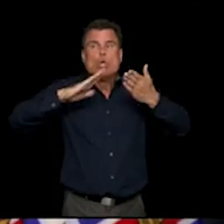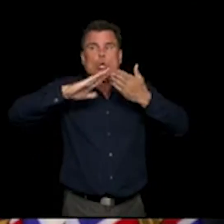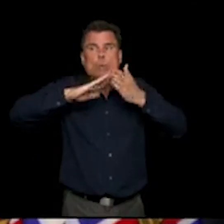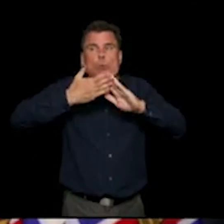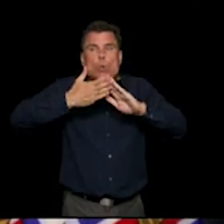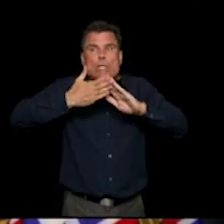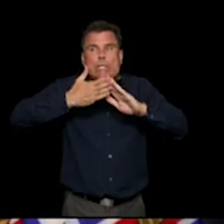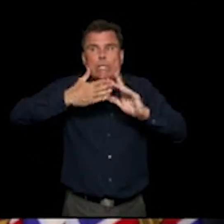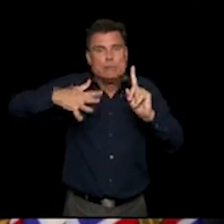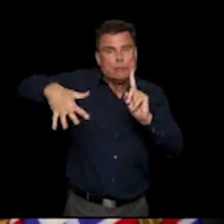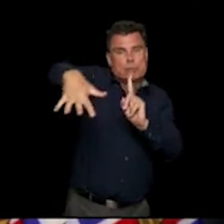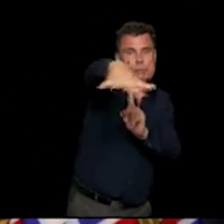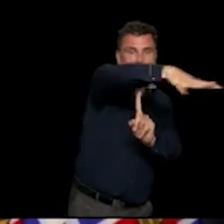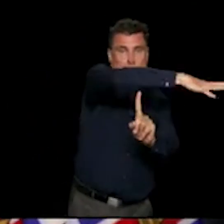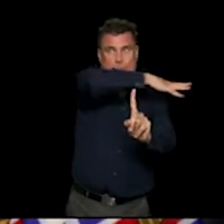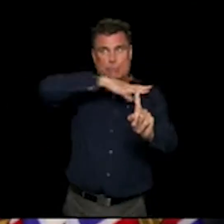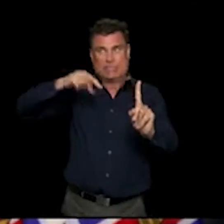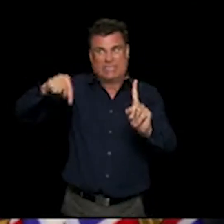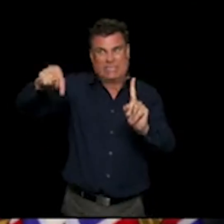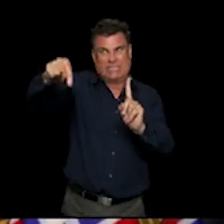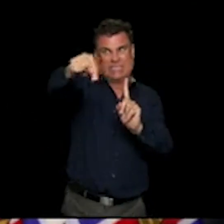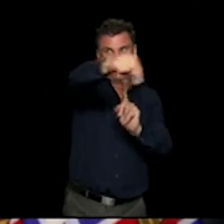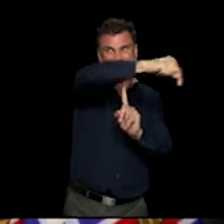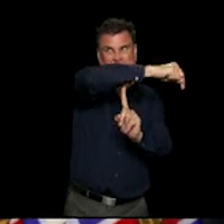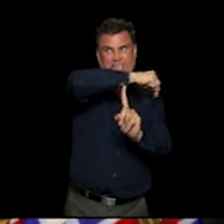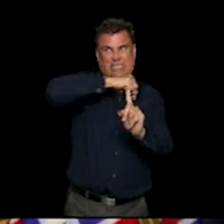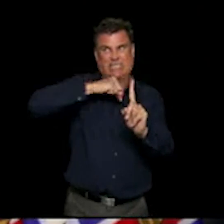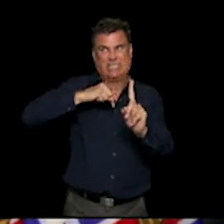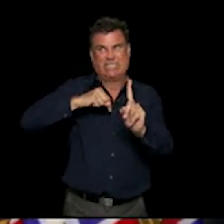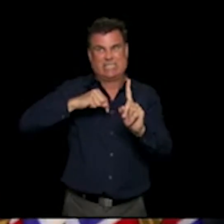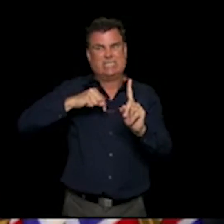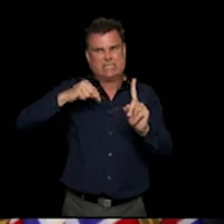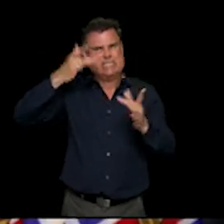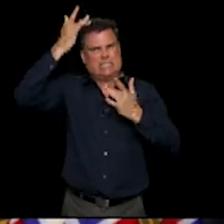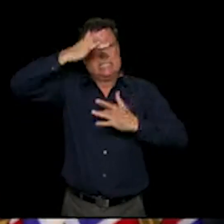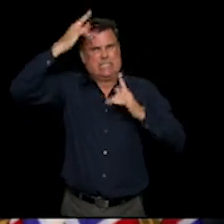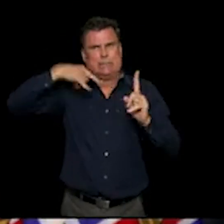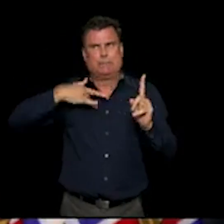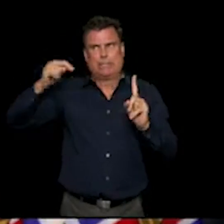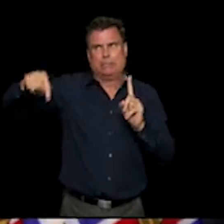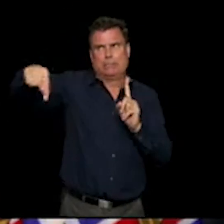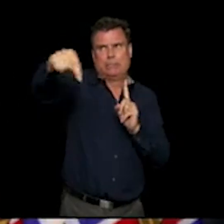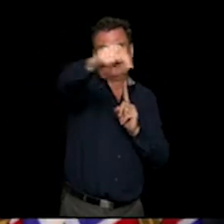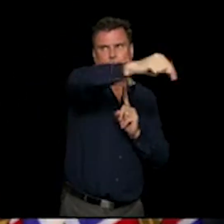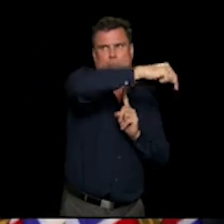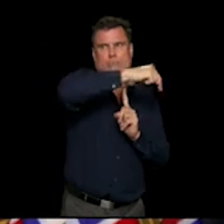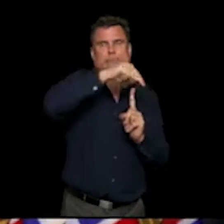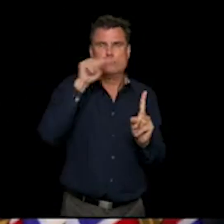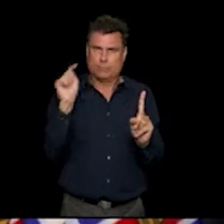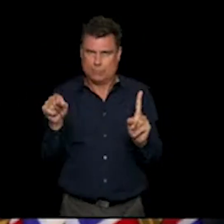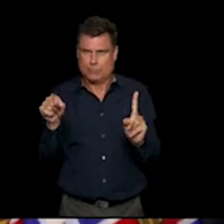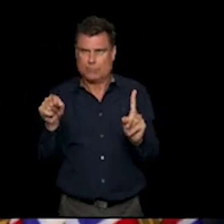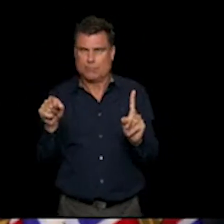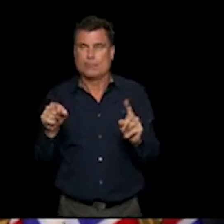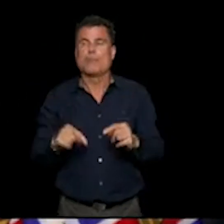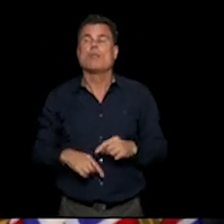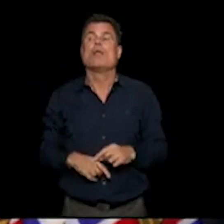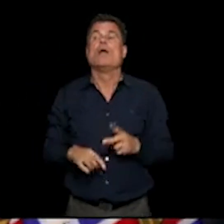transmission low in every part of British Columbia. The second is really around hand hygiene, enhanced